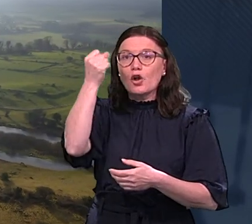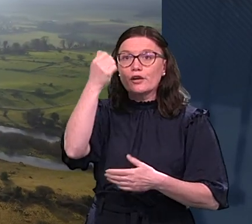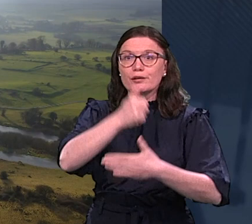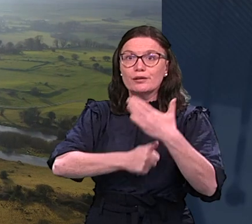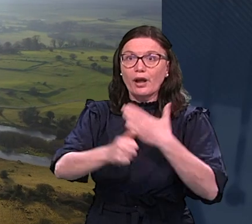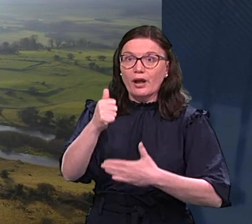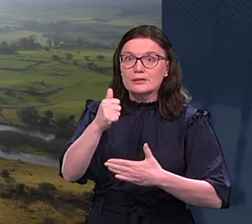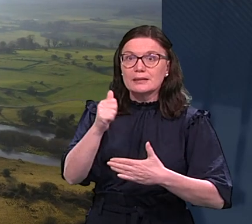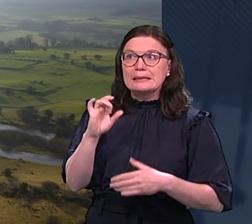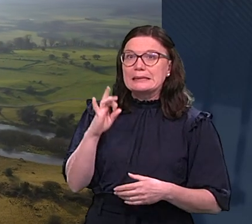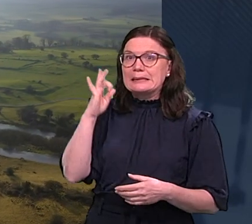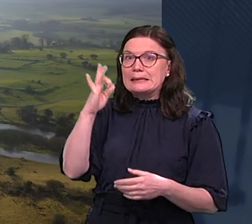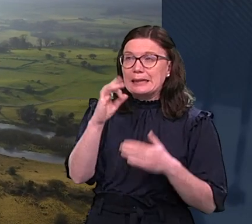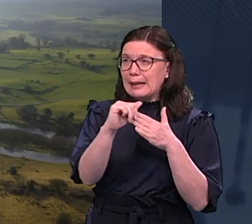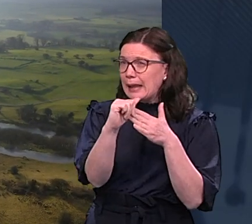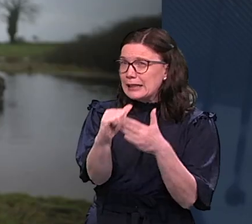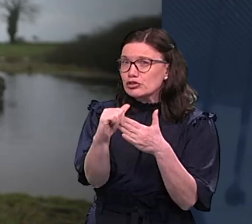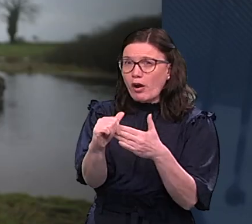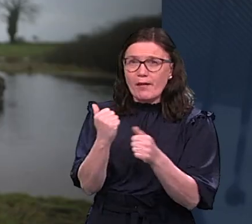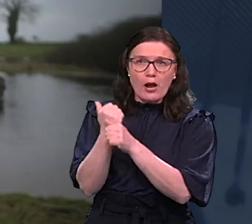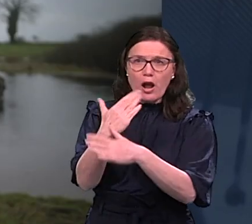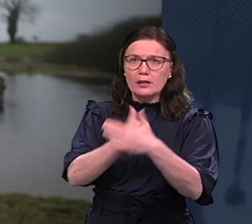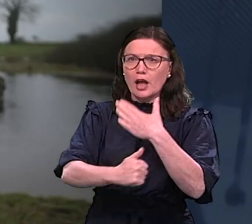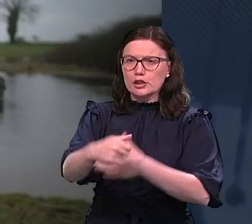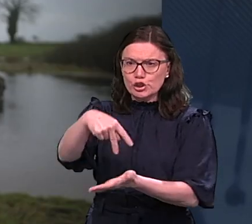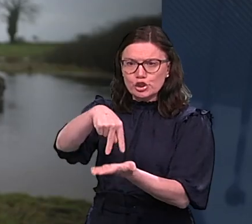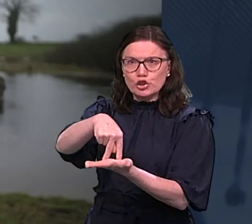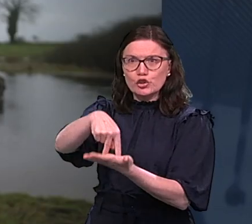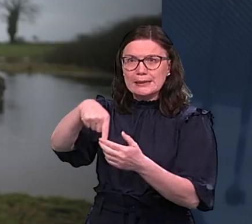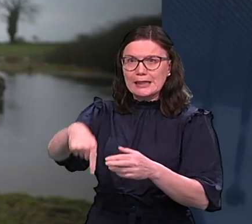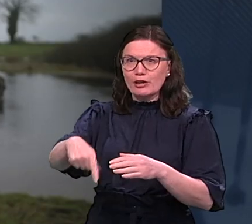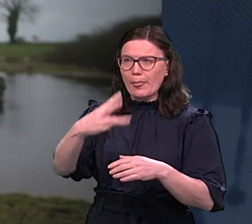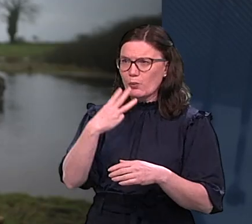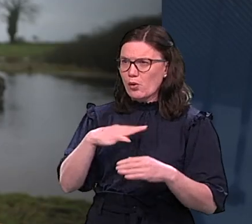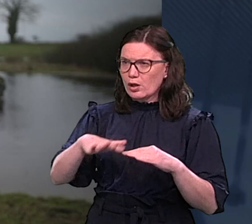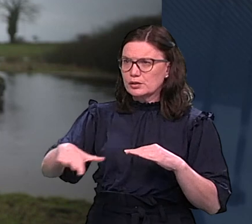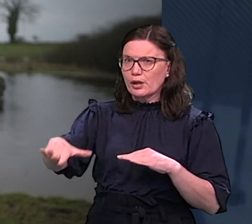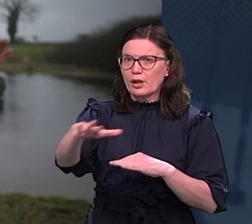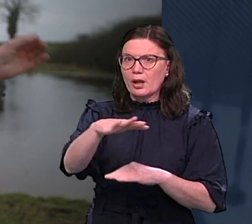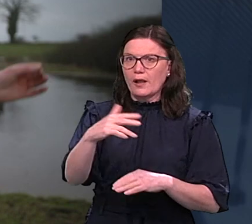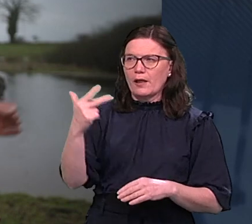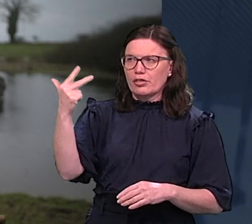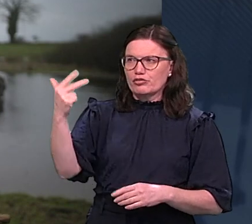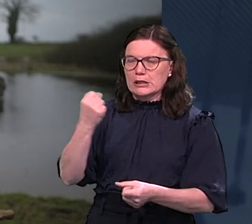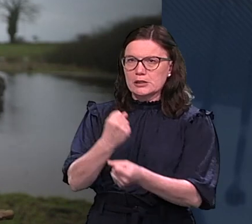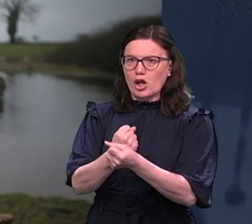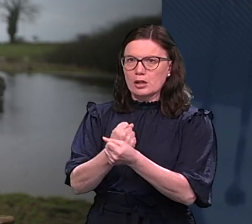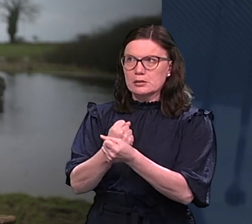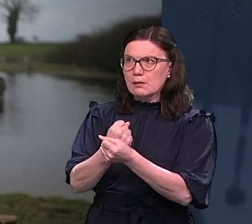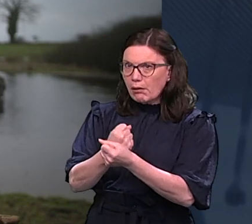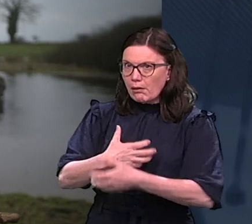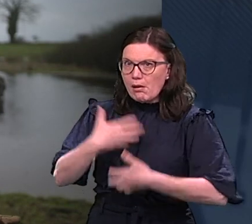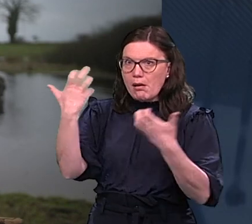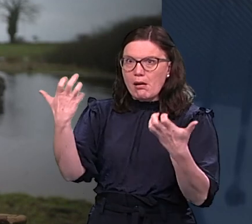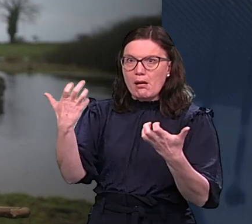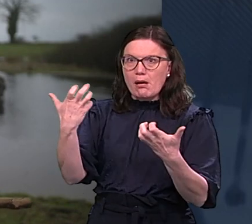the king, the leader of the Tuatha De Danann, standing right here at the shores of the lake. And the three sons of Kermit came